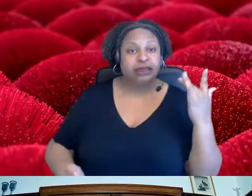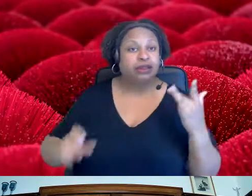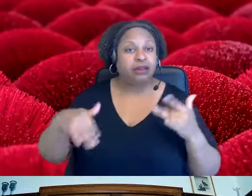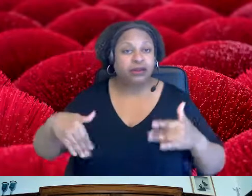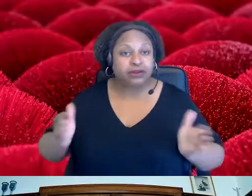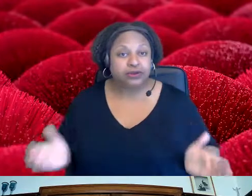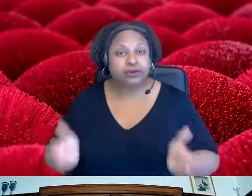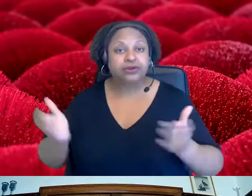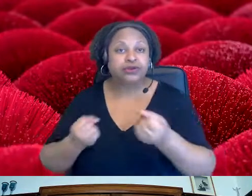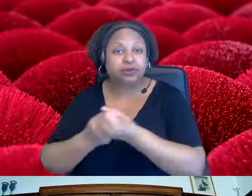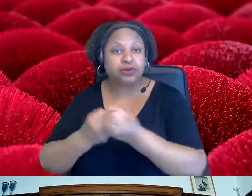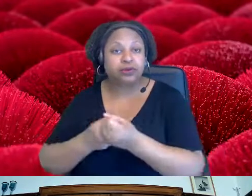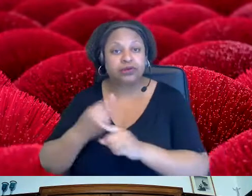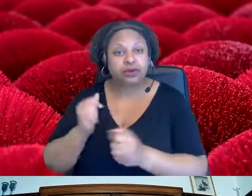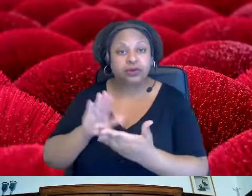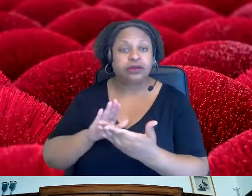and